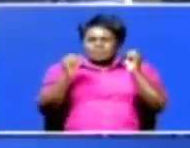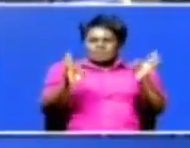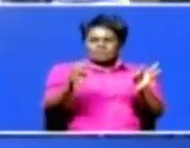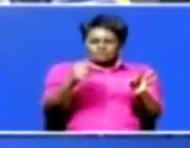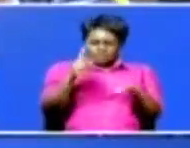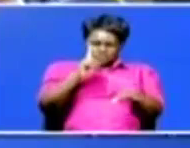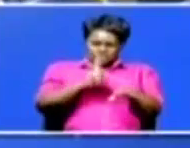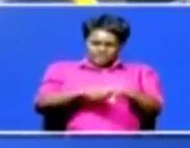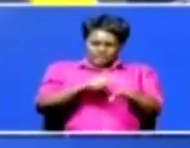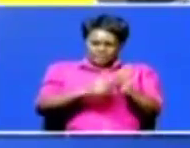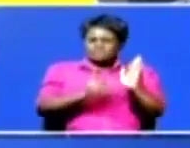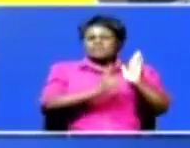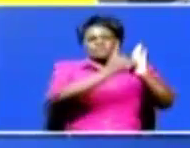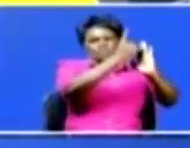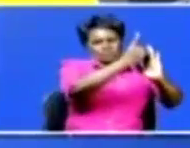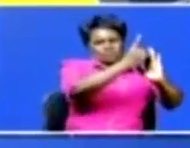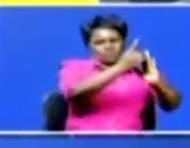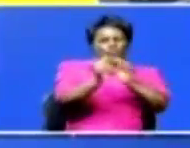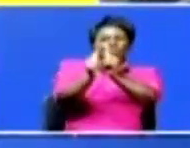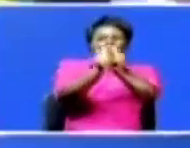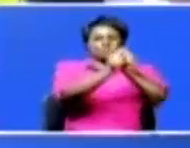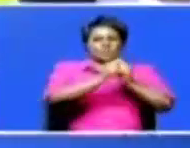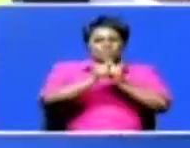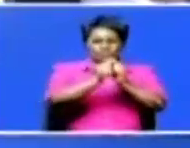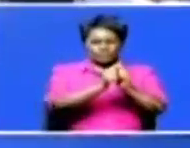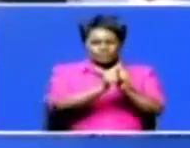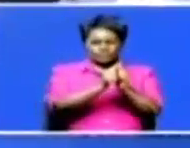Ikija ni wakati wa maendeleo tuje pamoja.